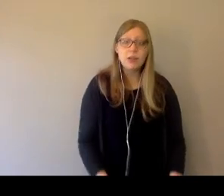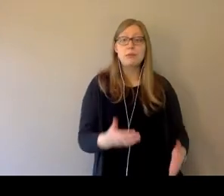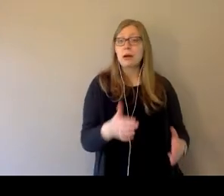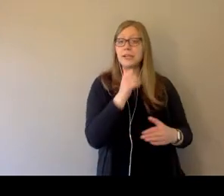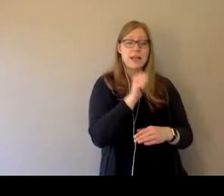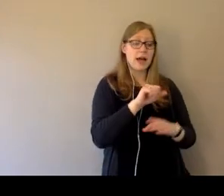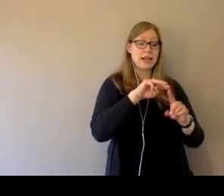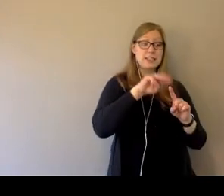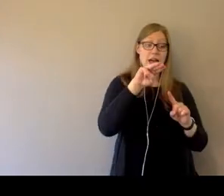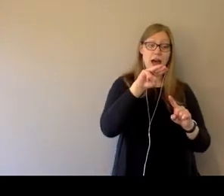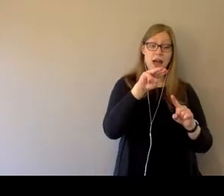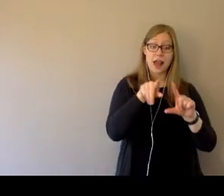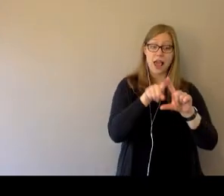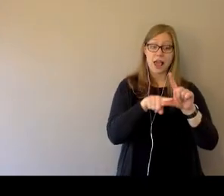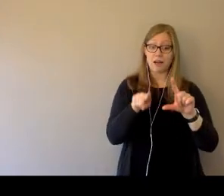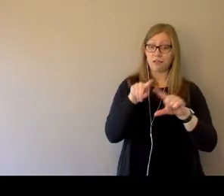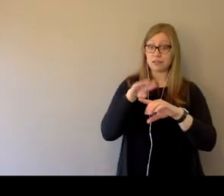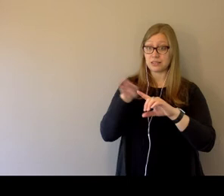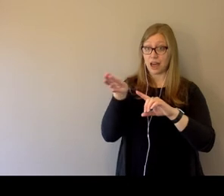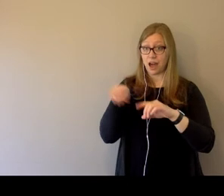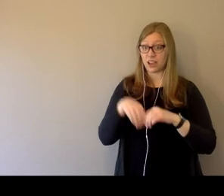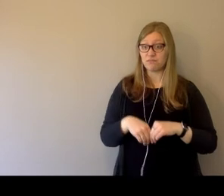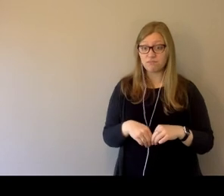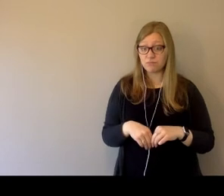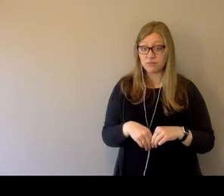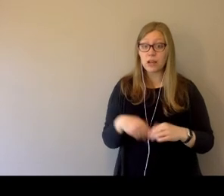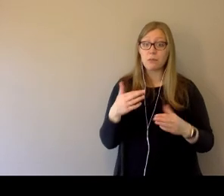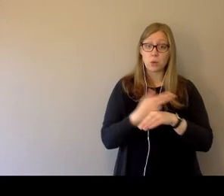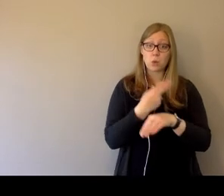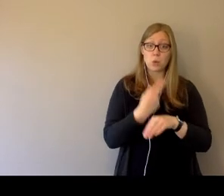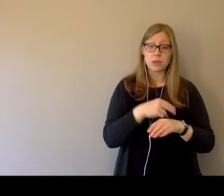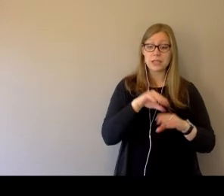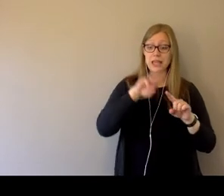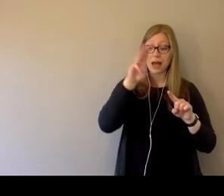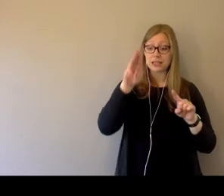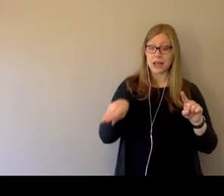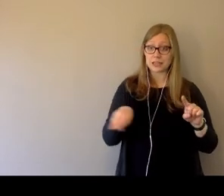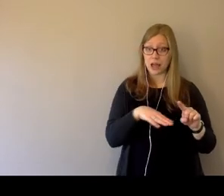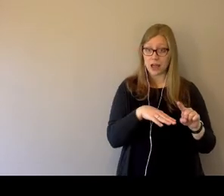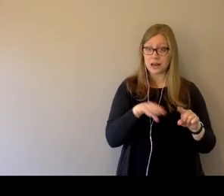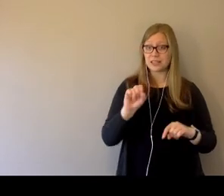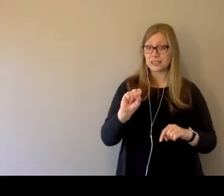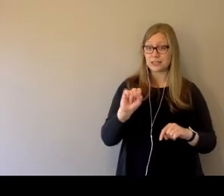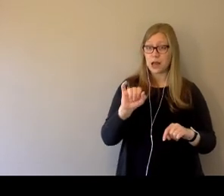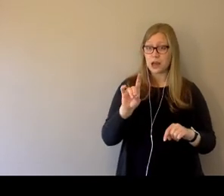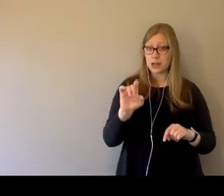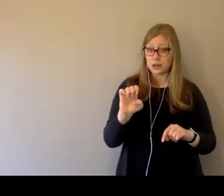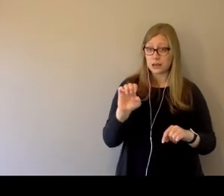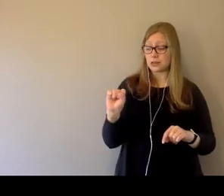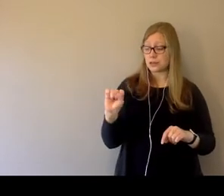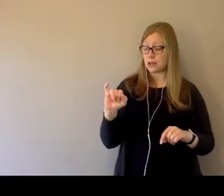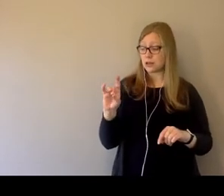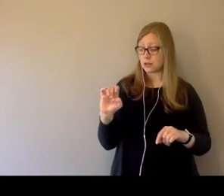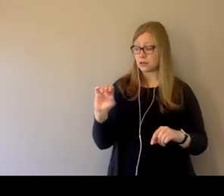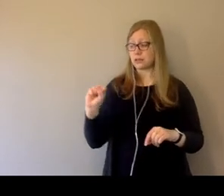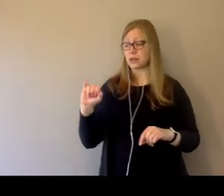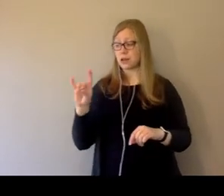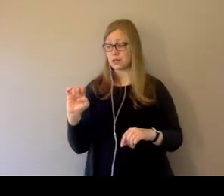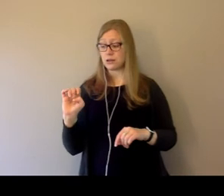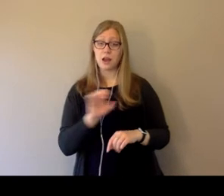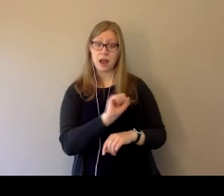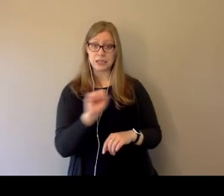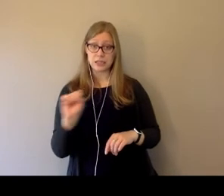side angle side. I'm probably going to be using side similarity. So the plan is I'm going to see if all